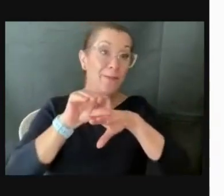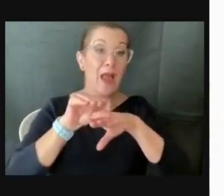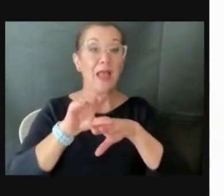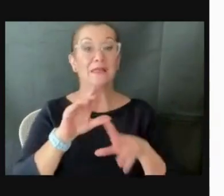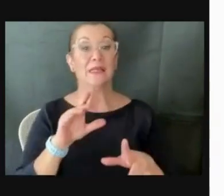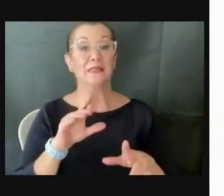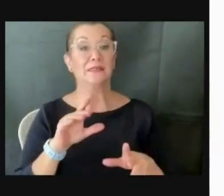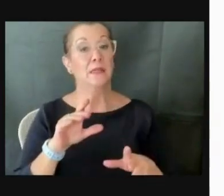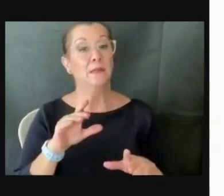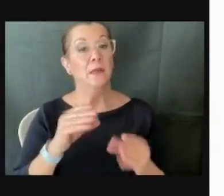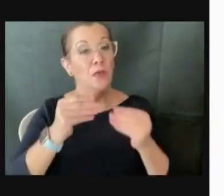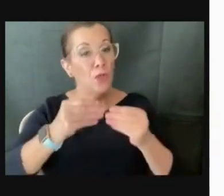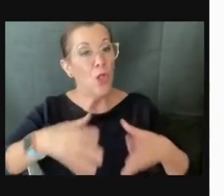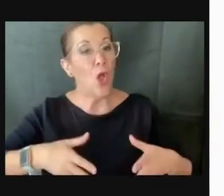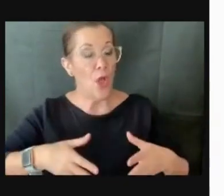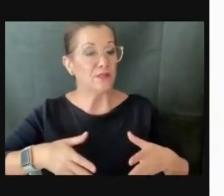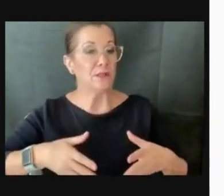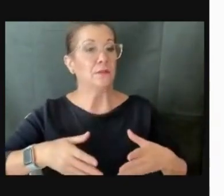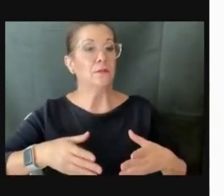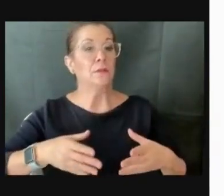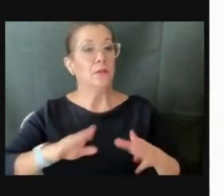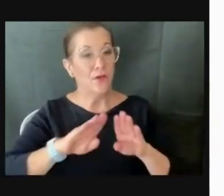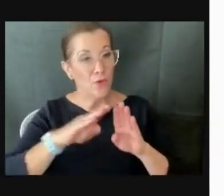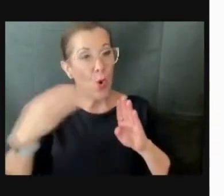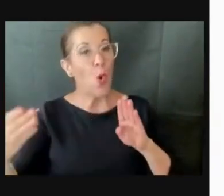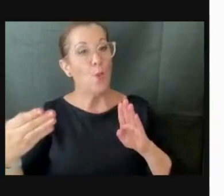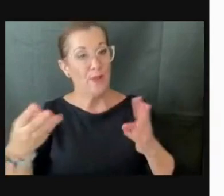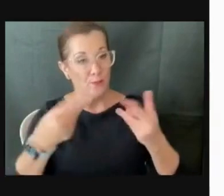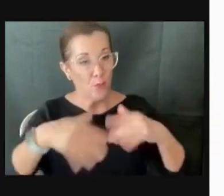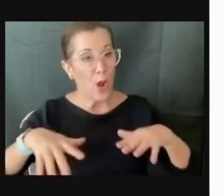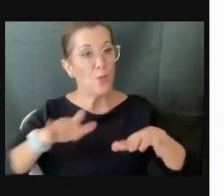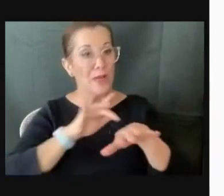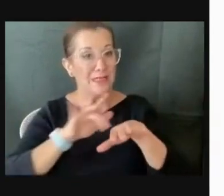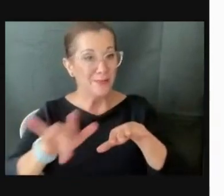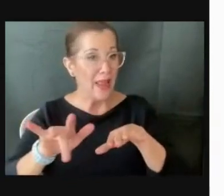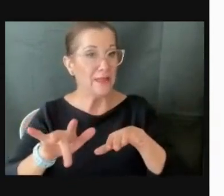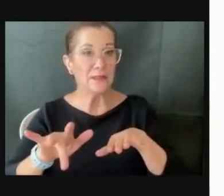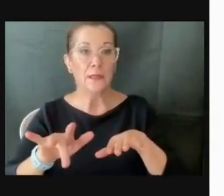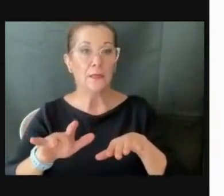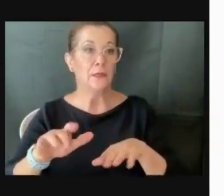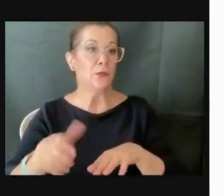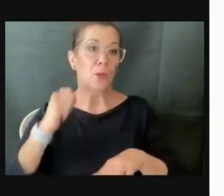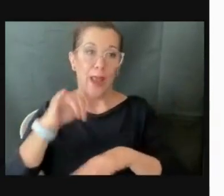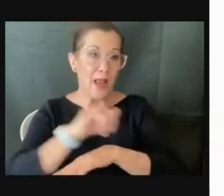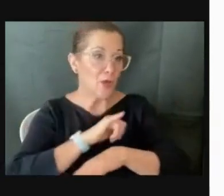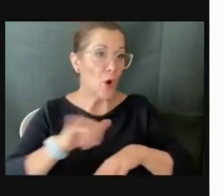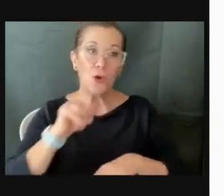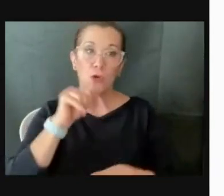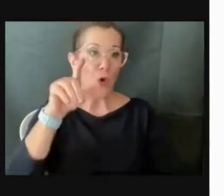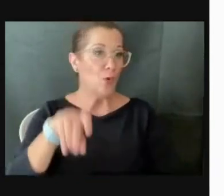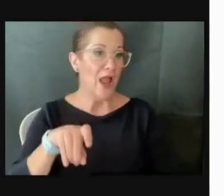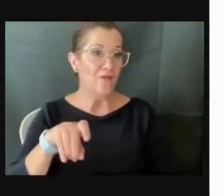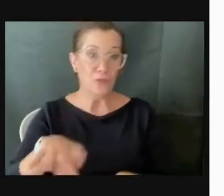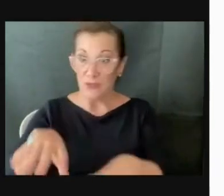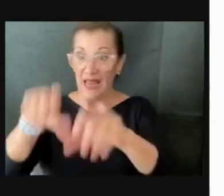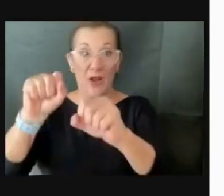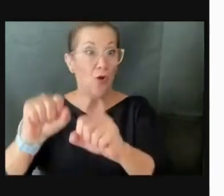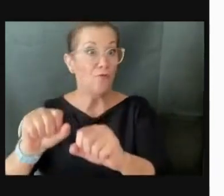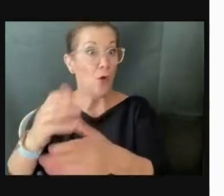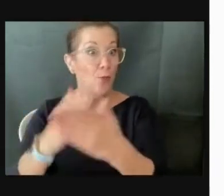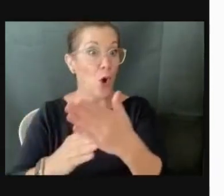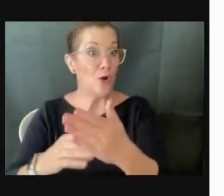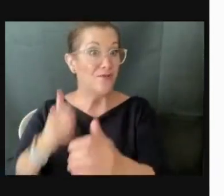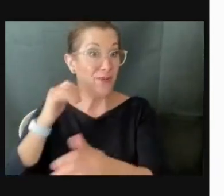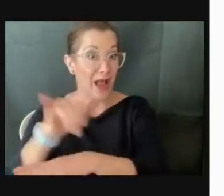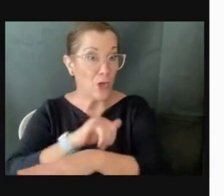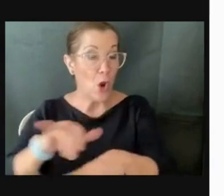of loss of your open property space. So in other words, your backyard, you wouldn't necessarily have to take over a part of your backyard